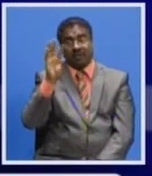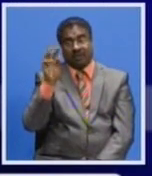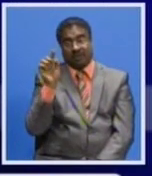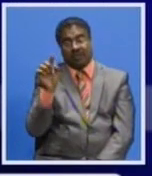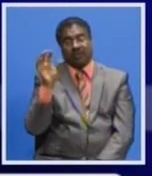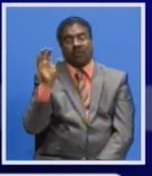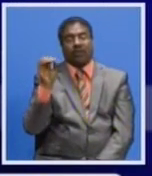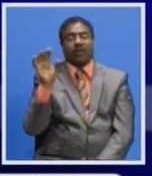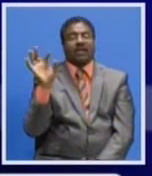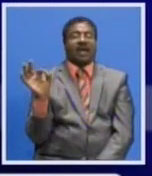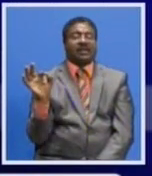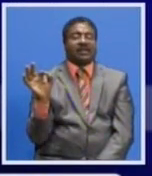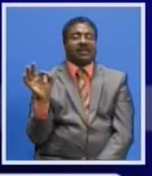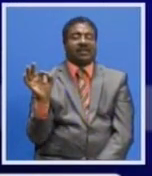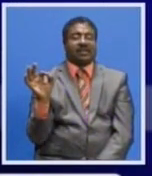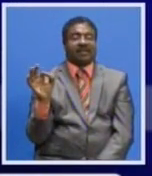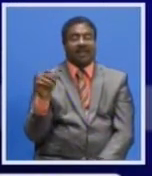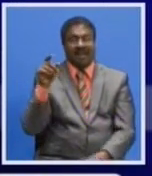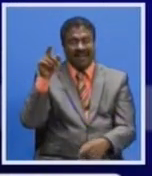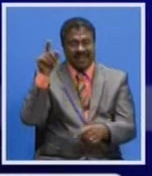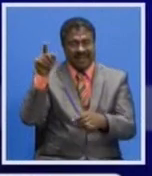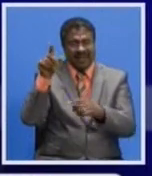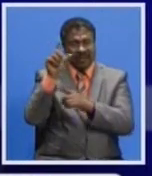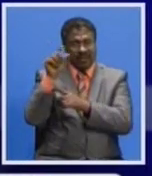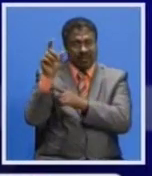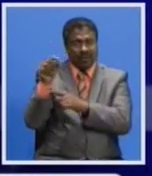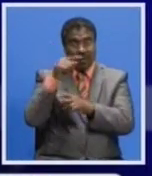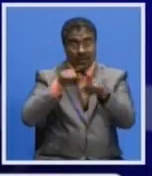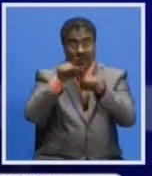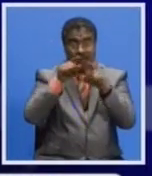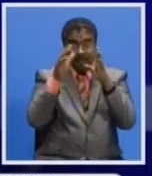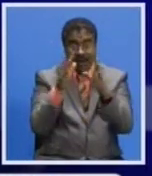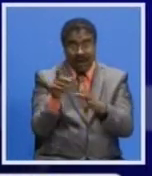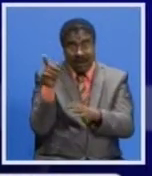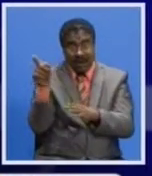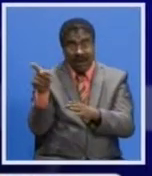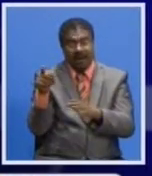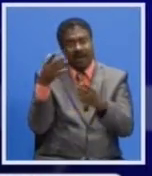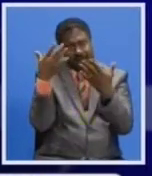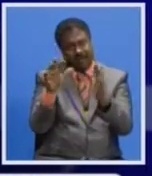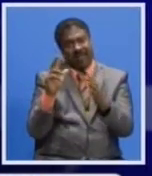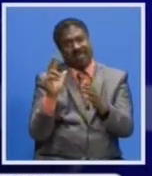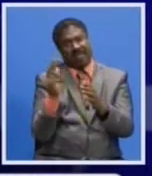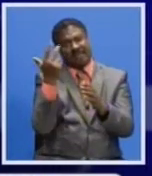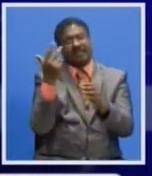take a silver medal. The Tokyo 2020 bound athlete also managed to mint a silver medal in